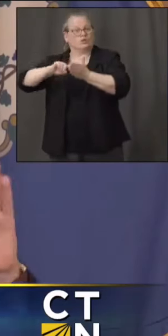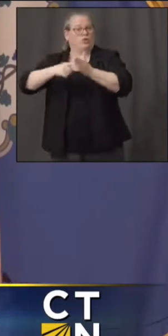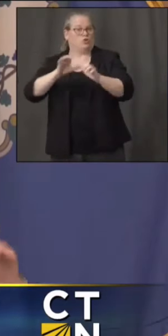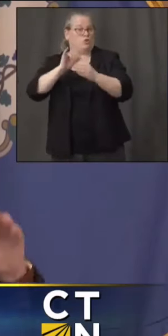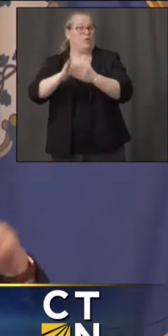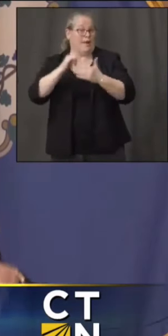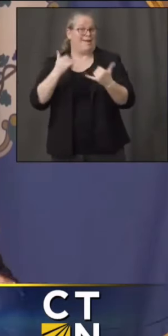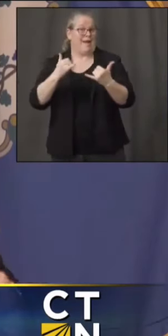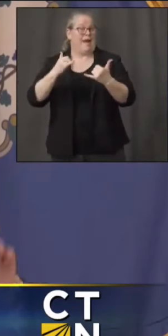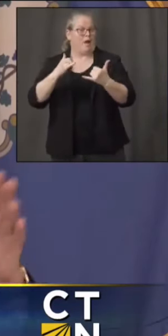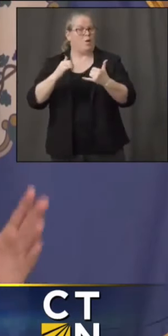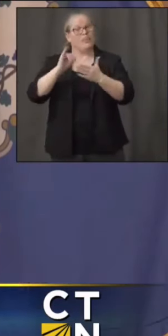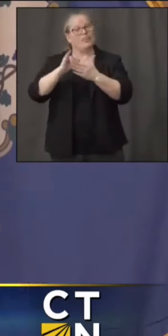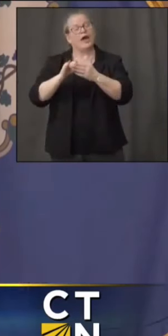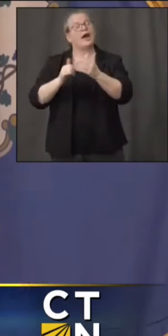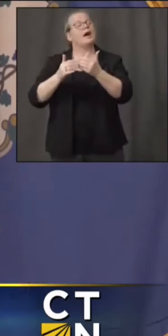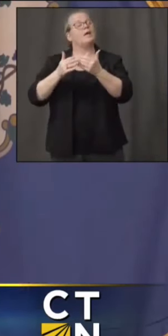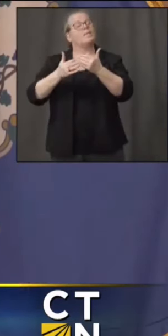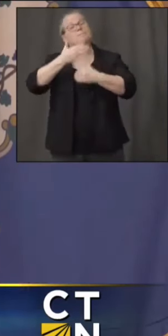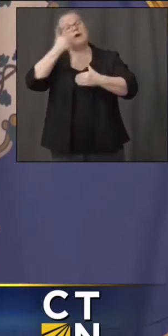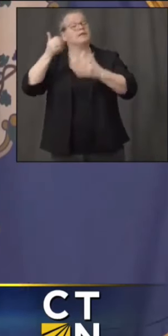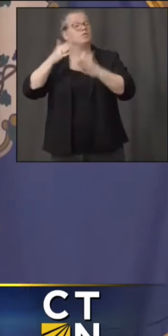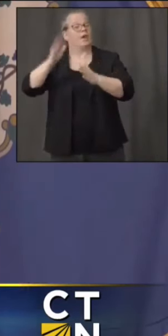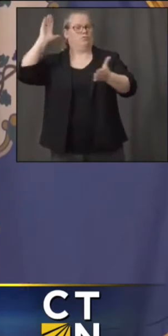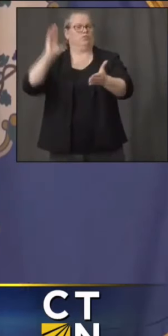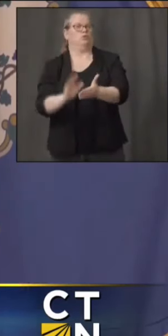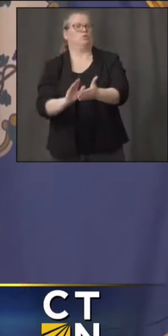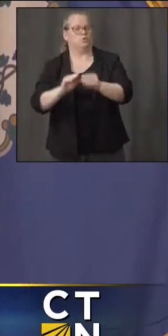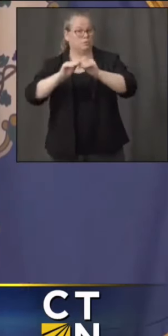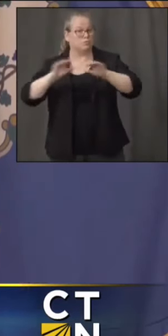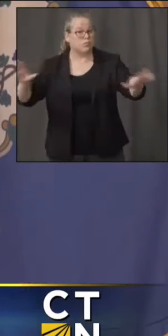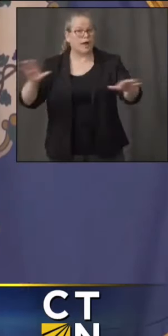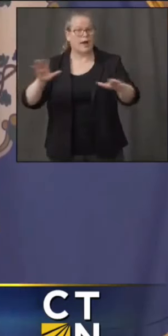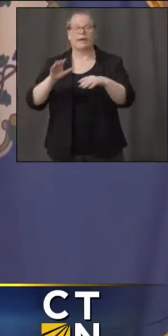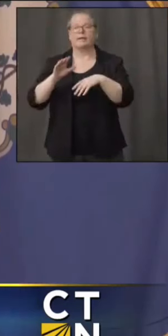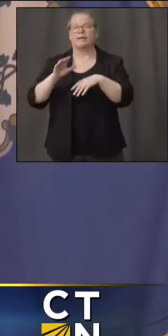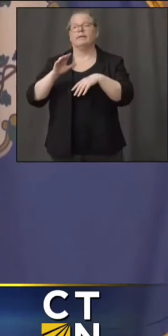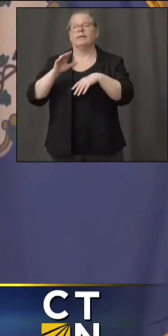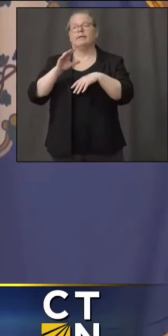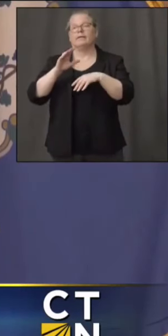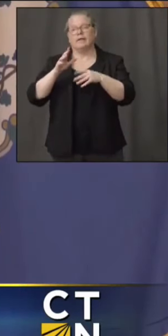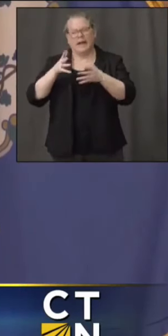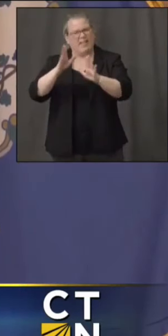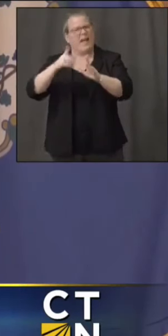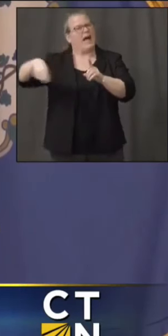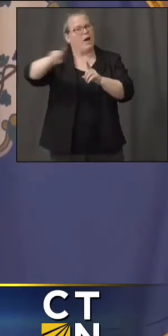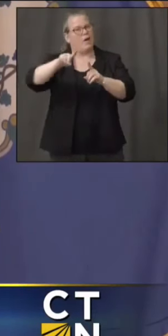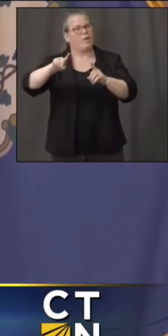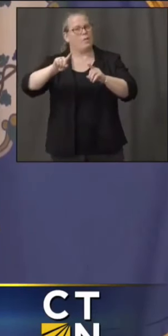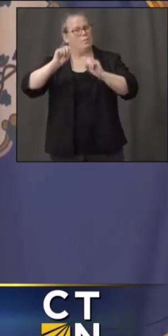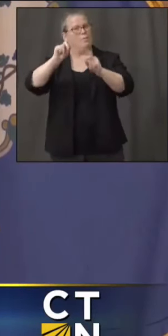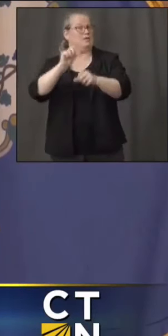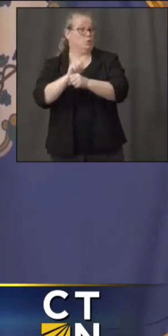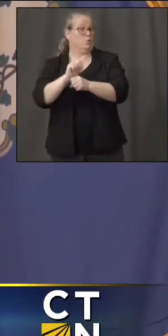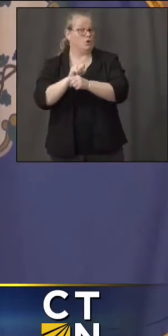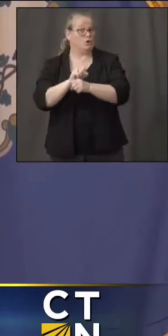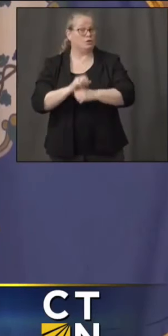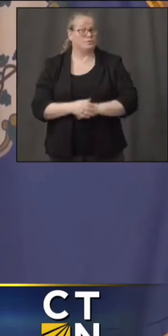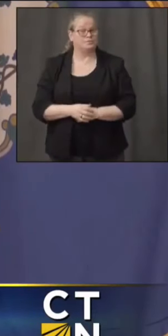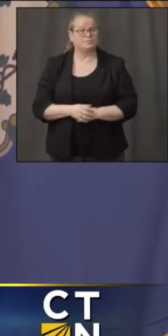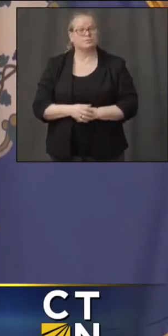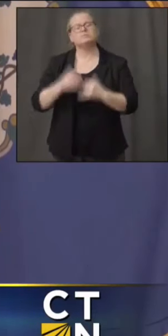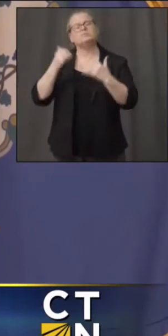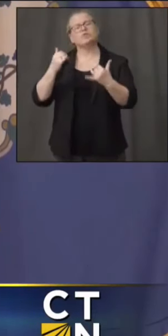do to reduce the spread, limit the spread, and get you back to work. And with that, I think I'd like to introduce